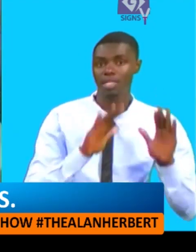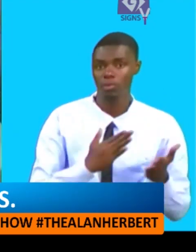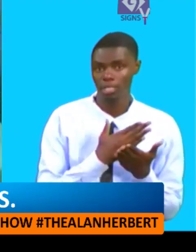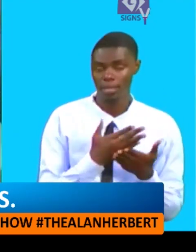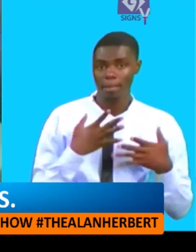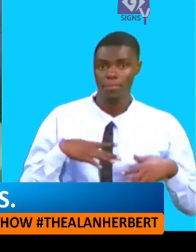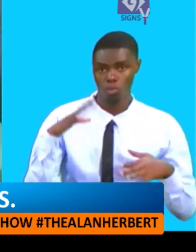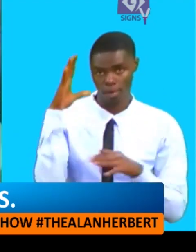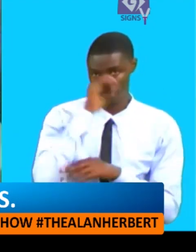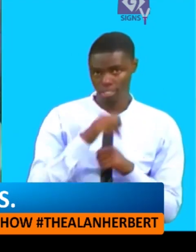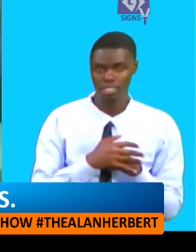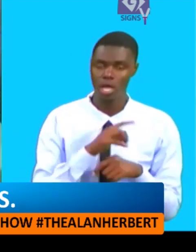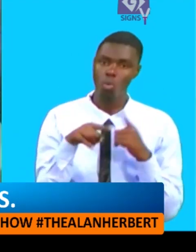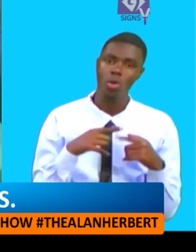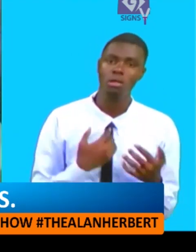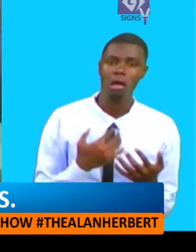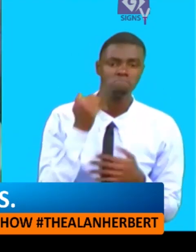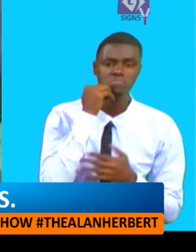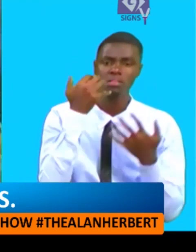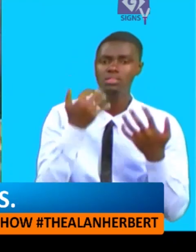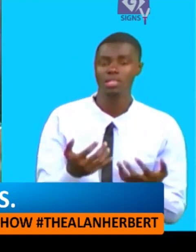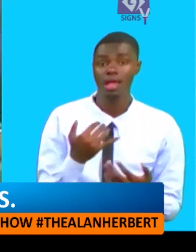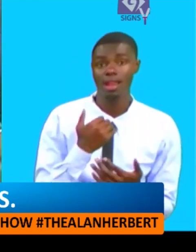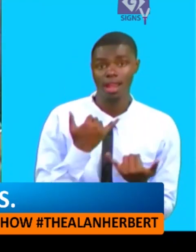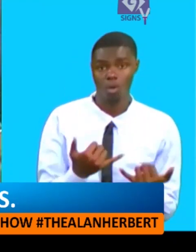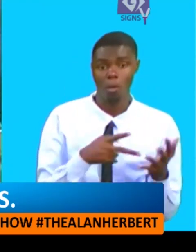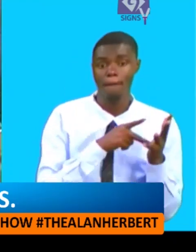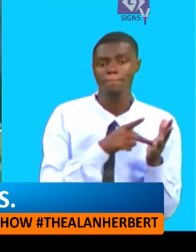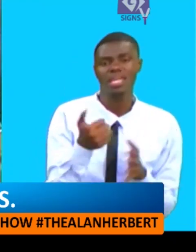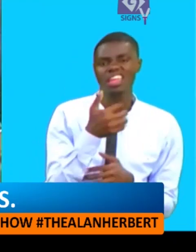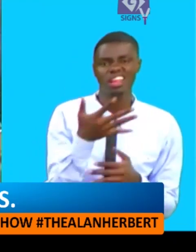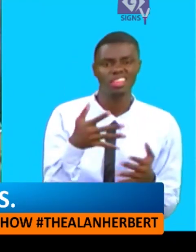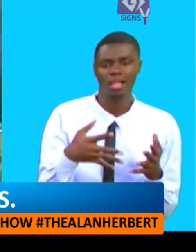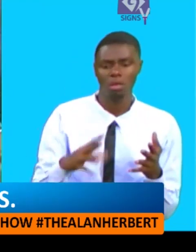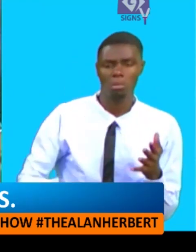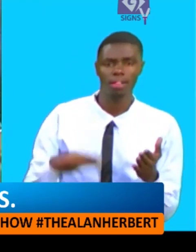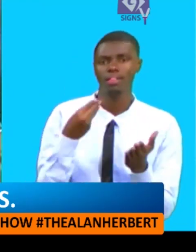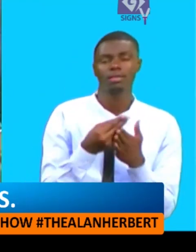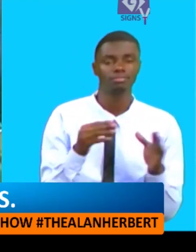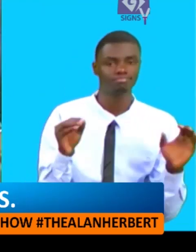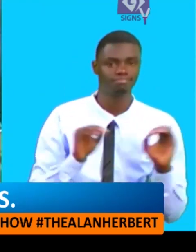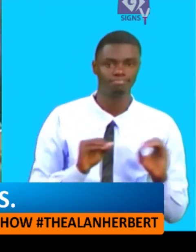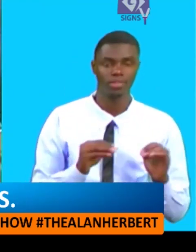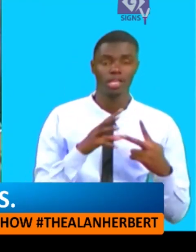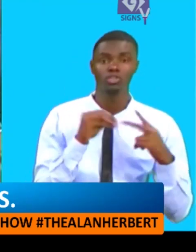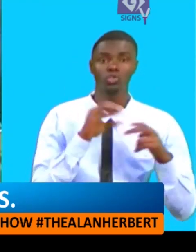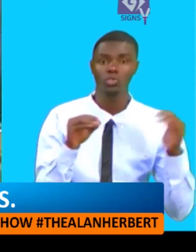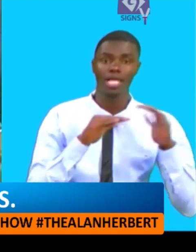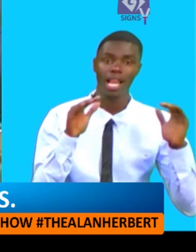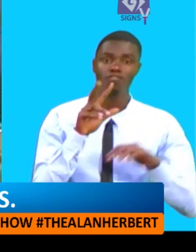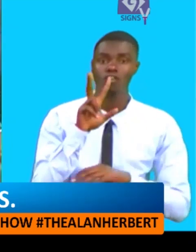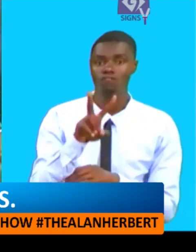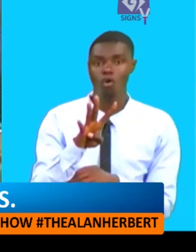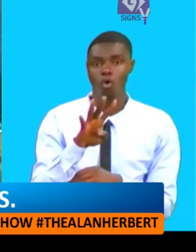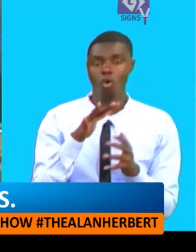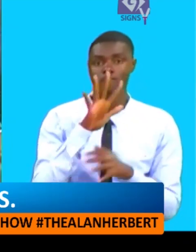part that people miss. So when you have a chronic illness, now you're not supposed to be paying anything extra to facilities. Just choose a level 4 or 5